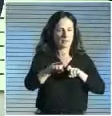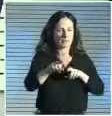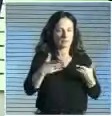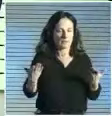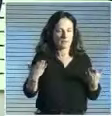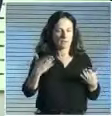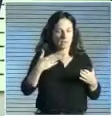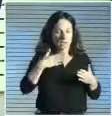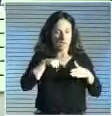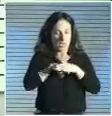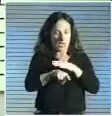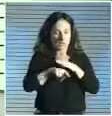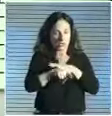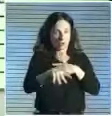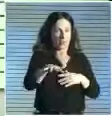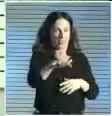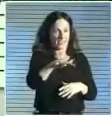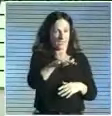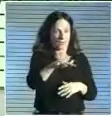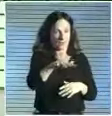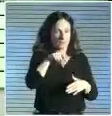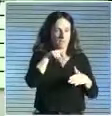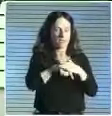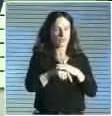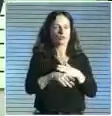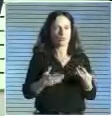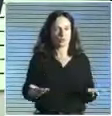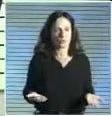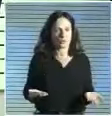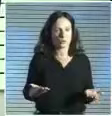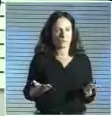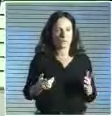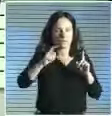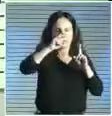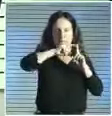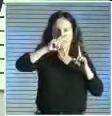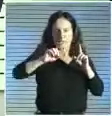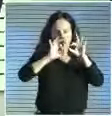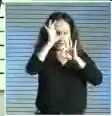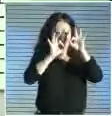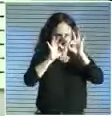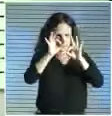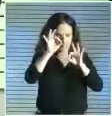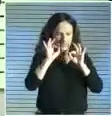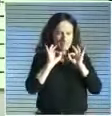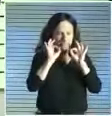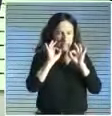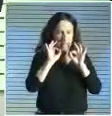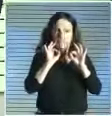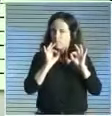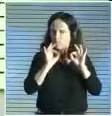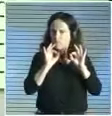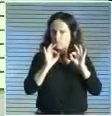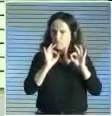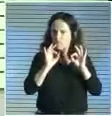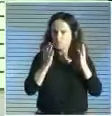specific indicators and data, instead of leaving the operators free and autonomous in